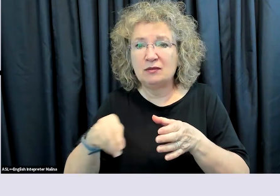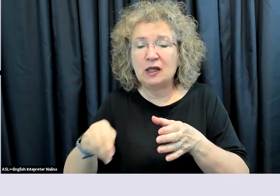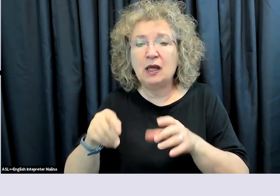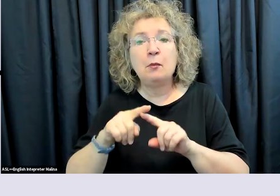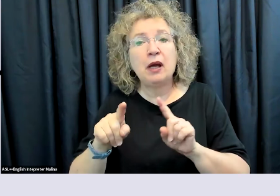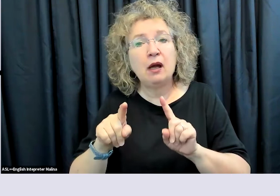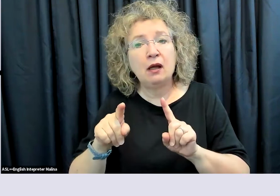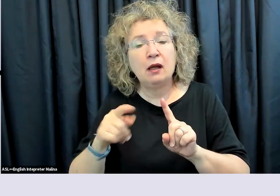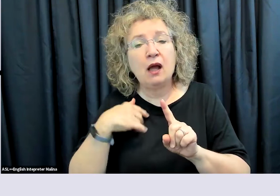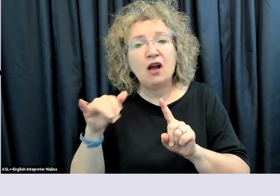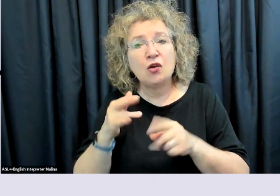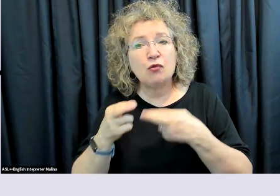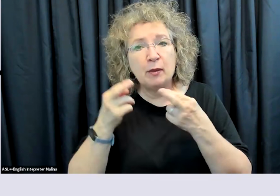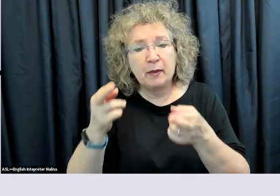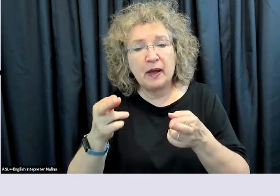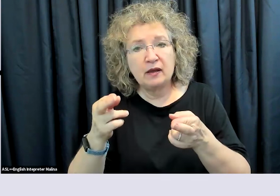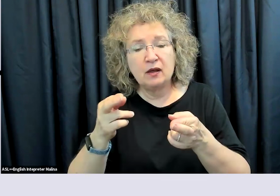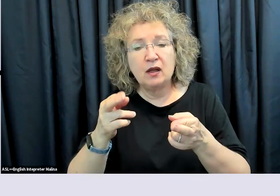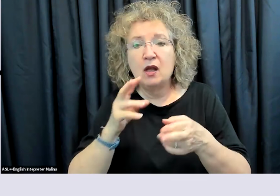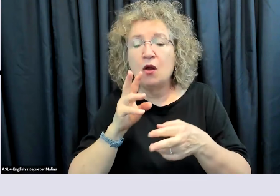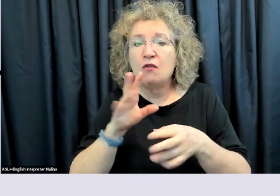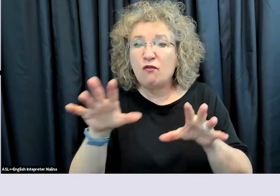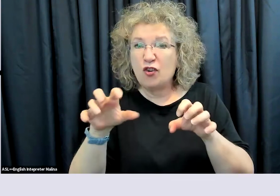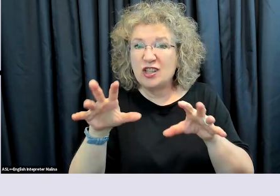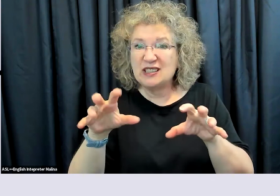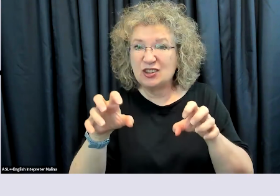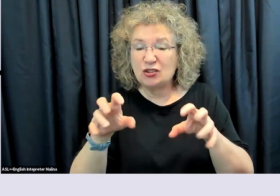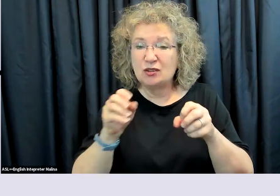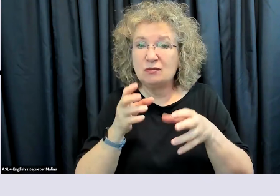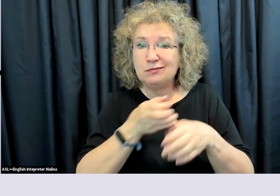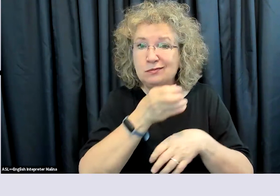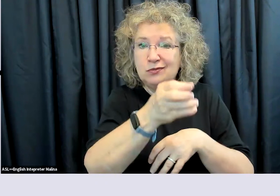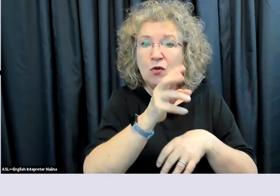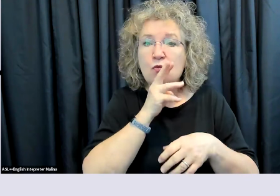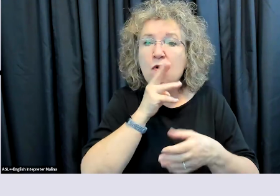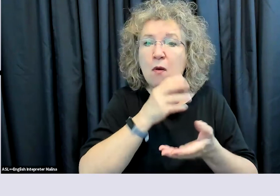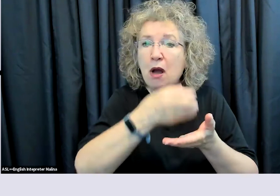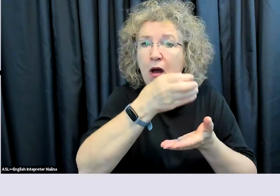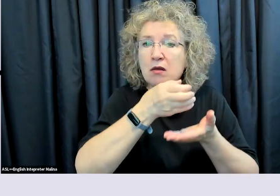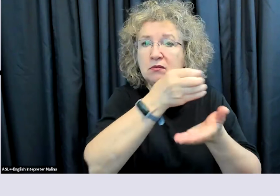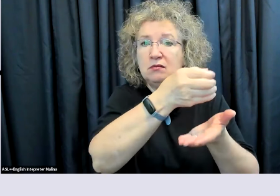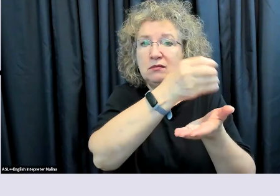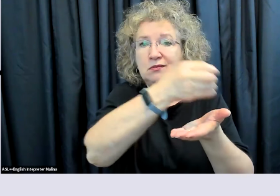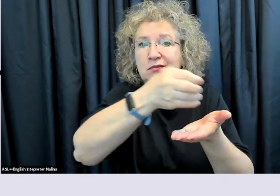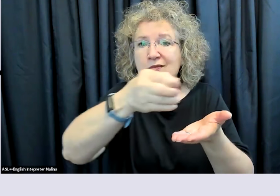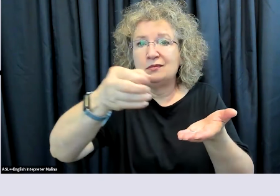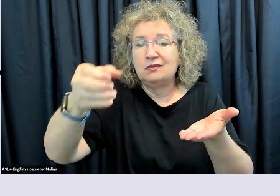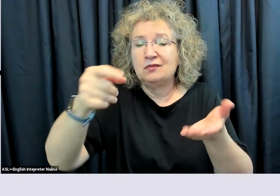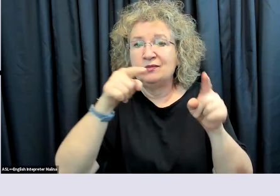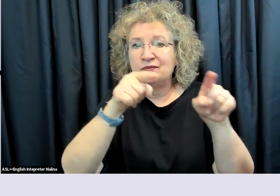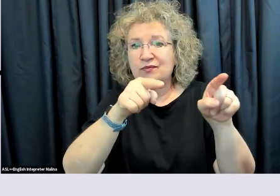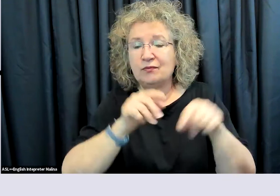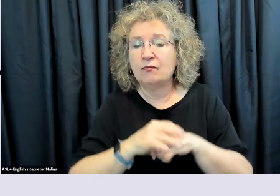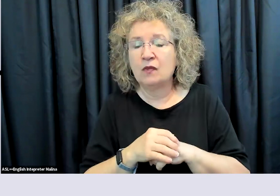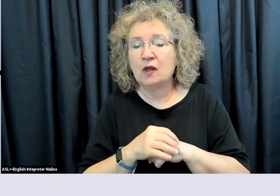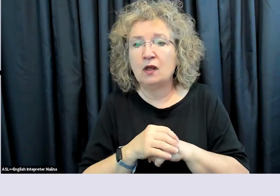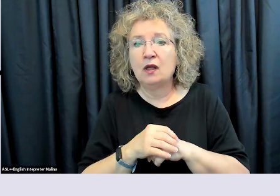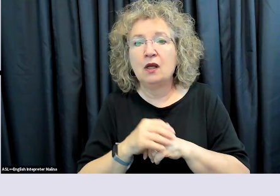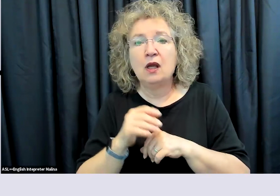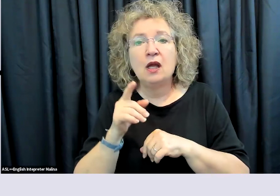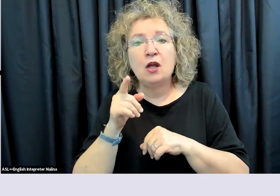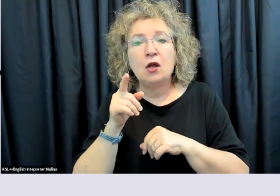times. They can be used to help with cold drug storage in emergencies, and as the water melts, you now have